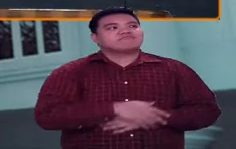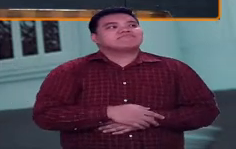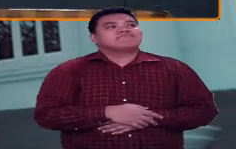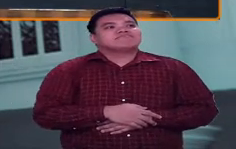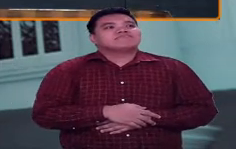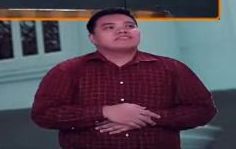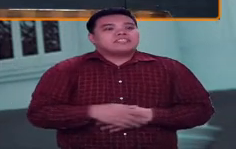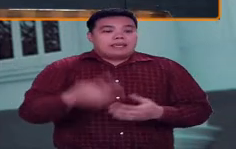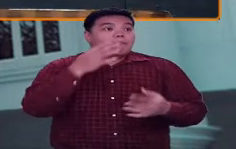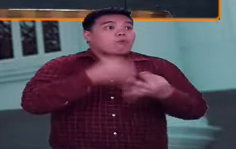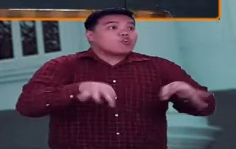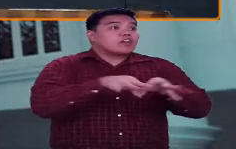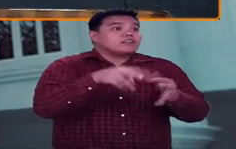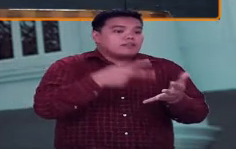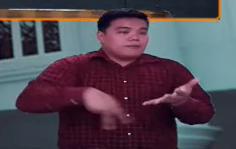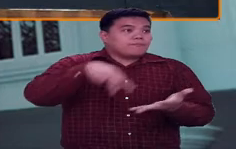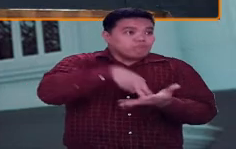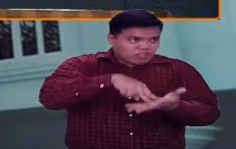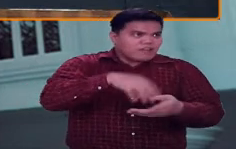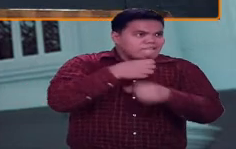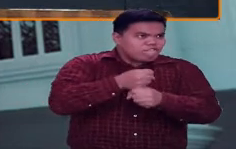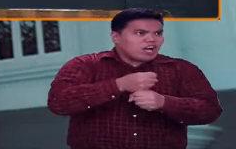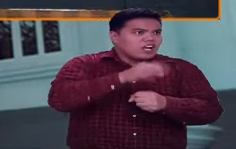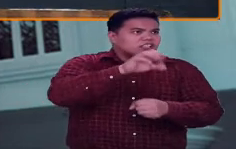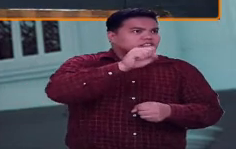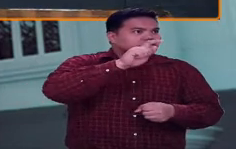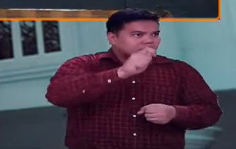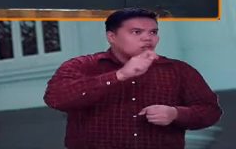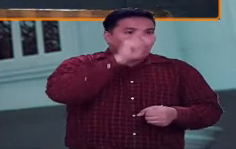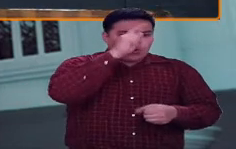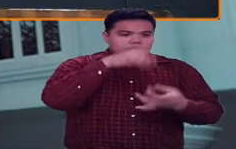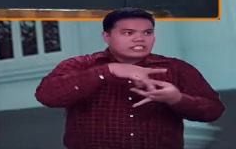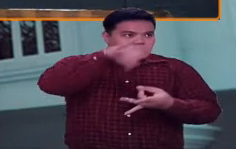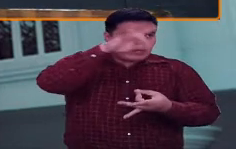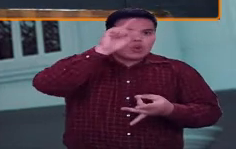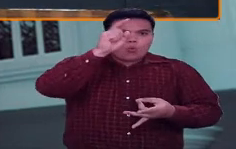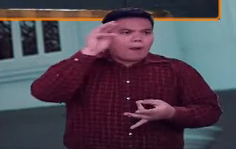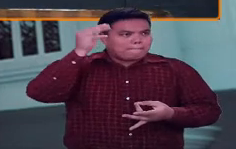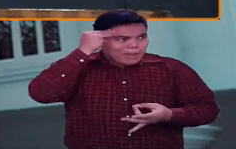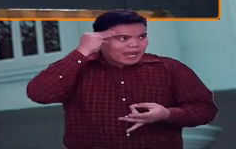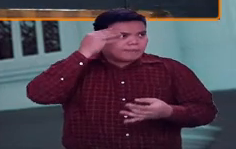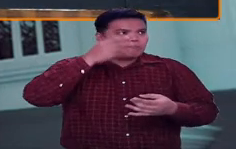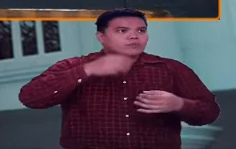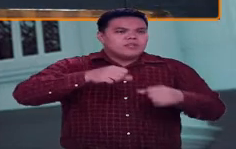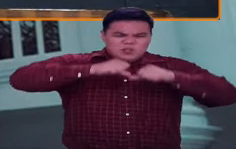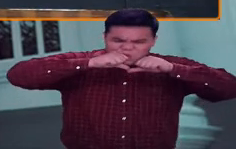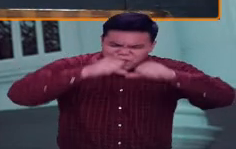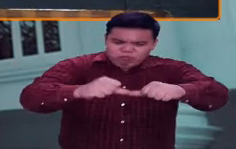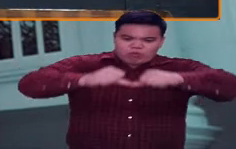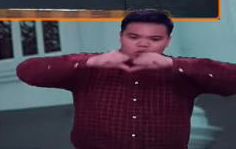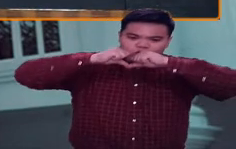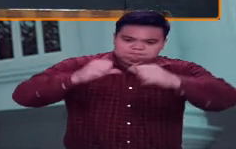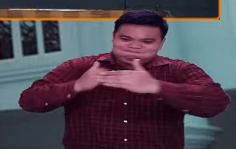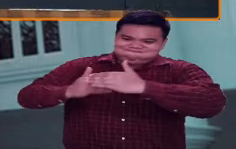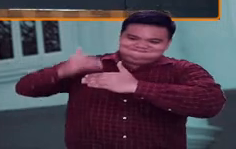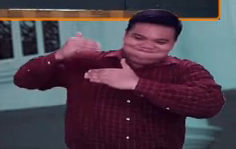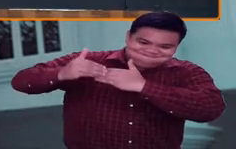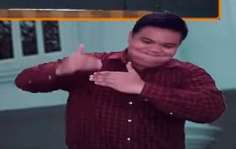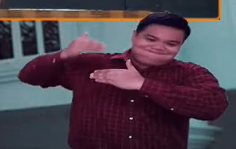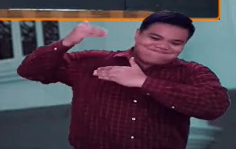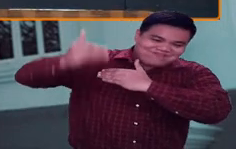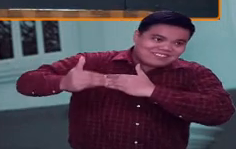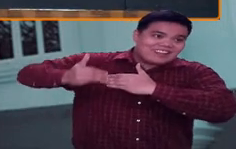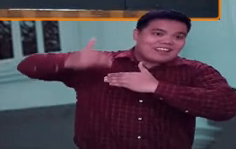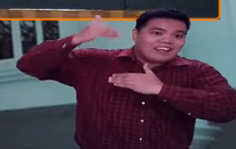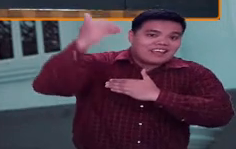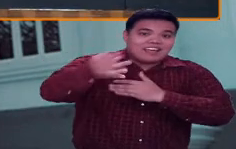to stand fast in one spirit, in one mind, striving together for the